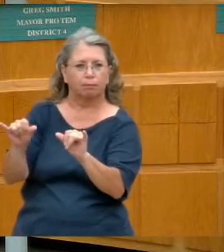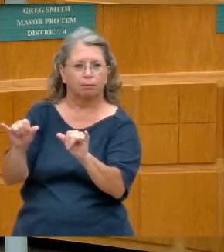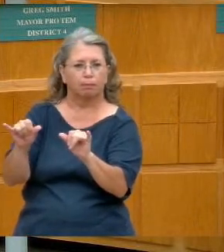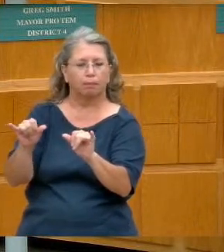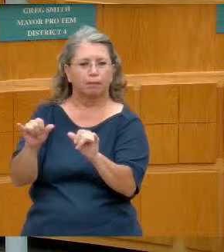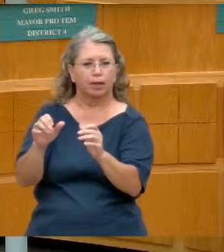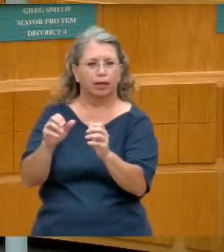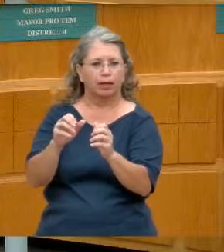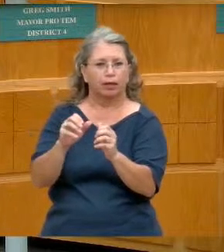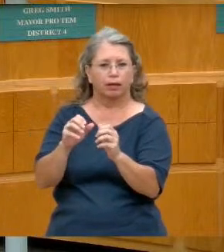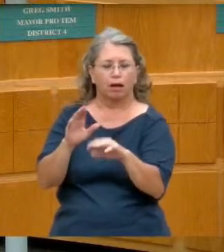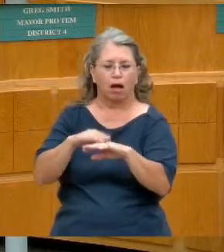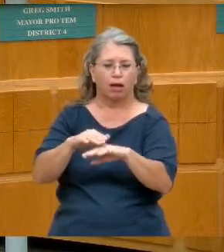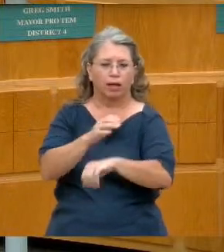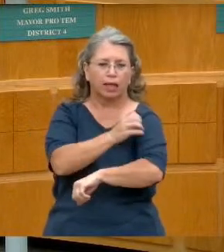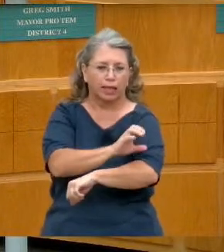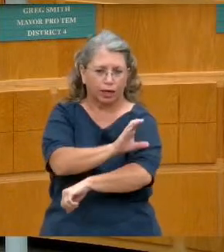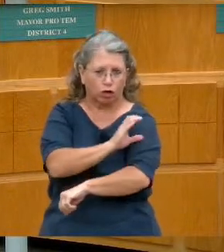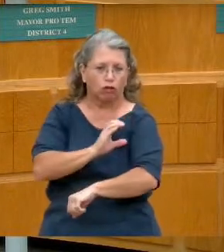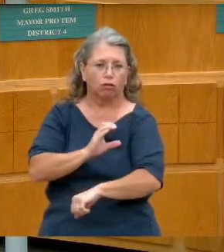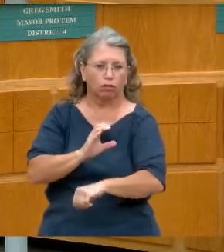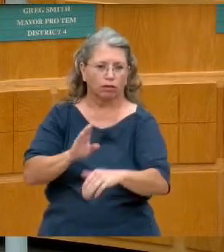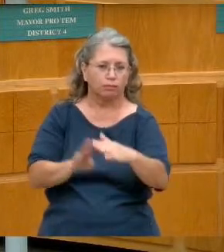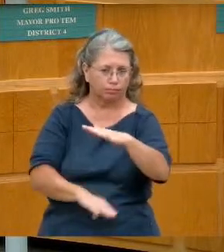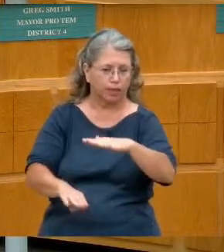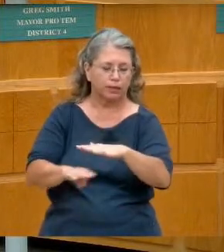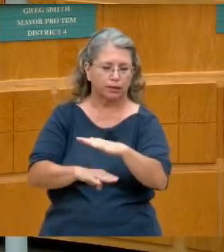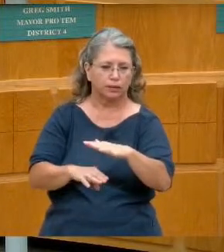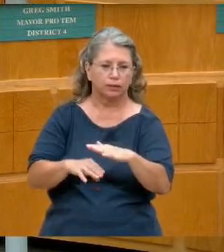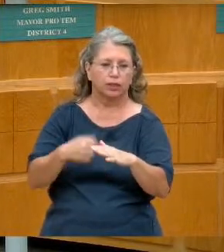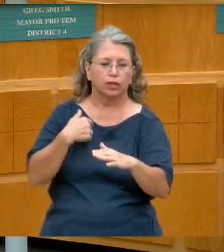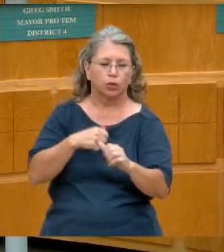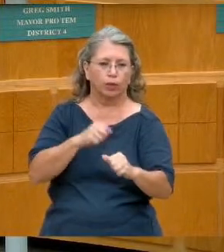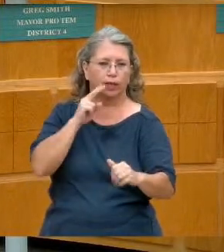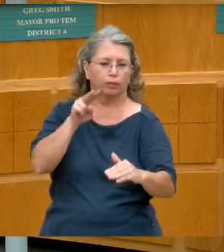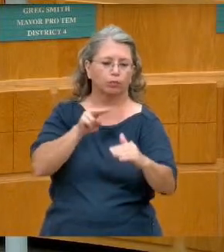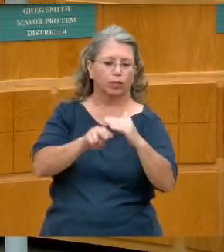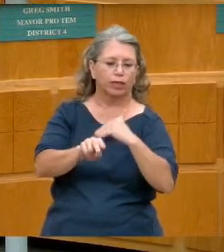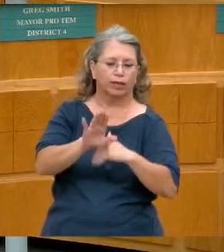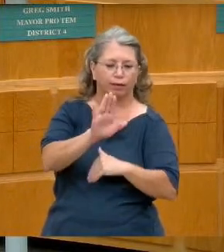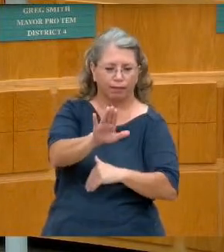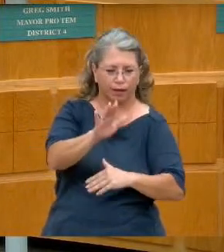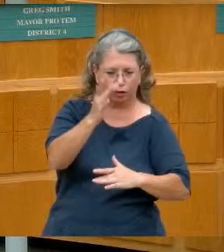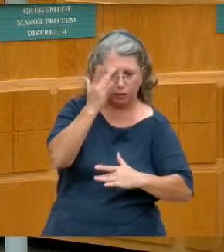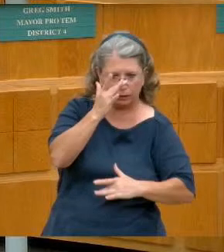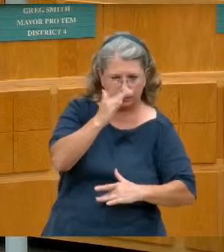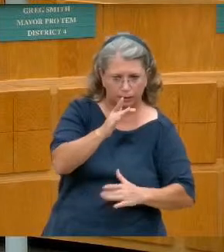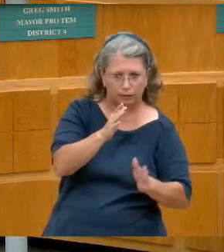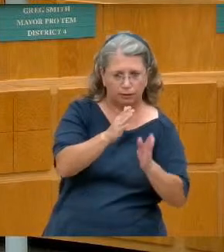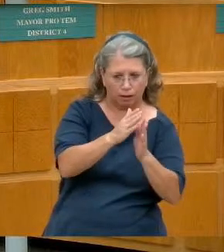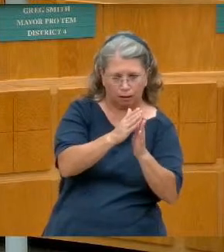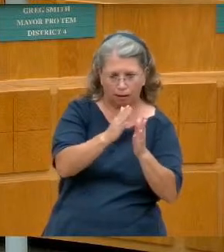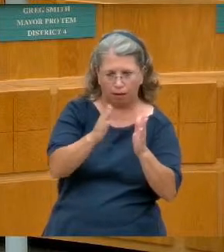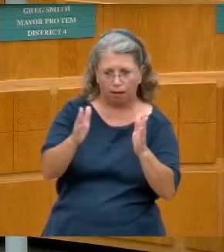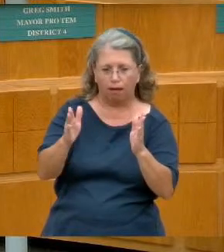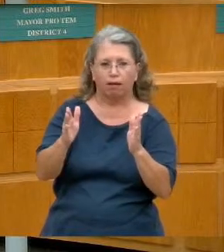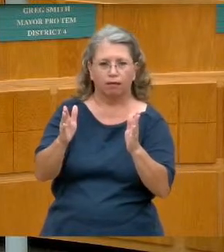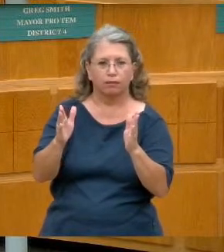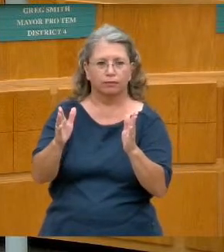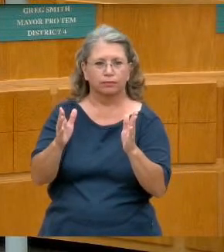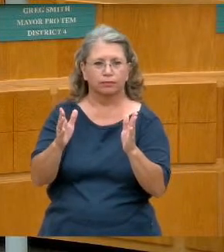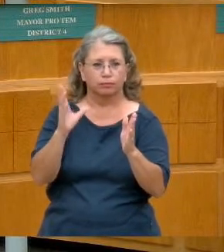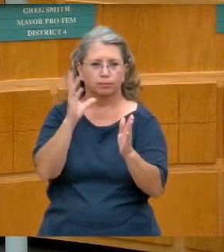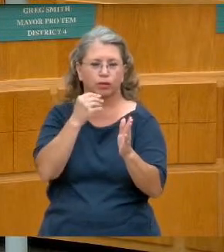clinically it's behaving, or we can predict the course of the disease pretty much very well.